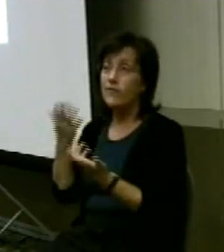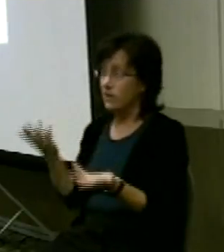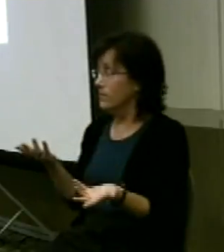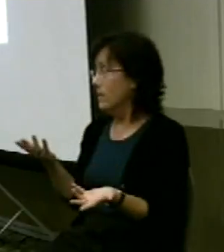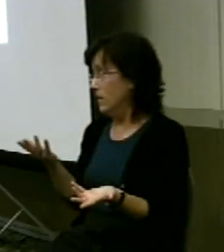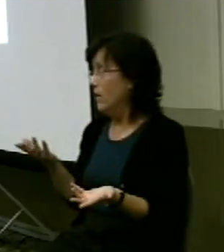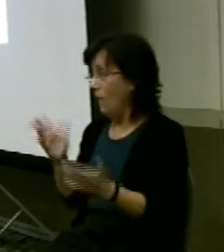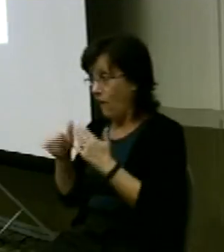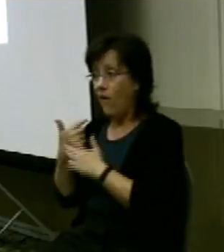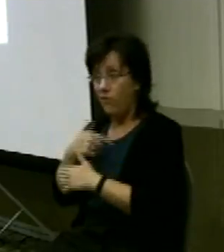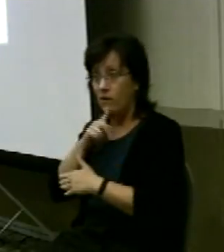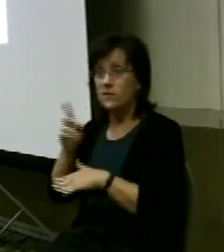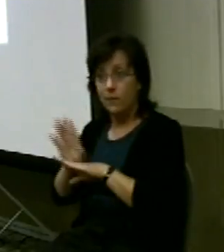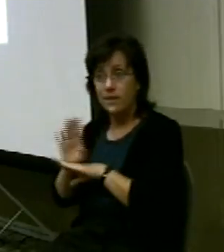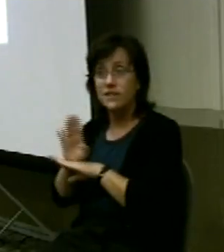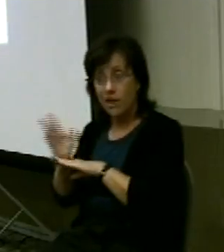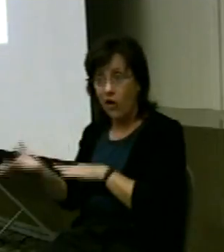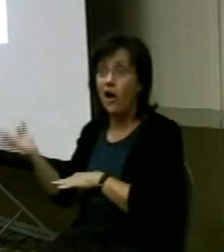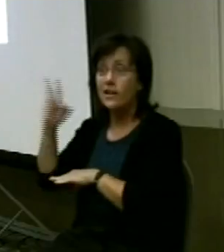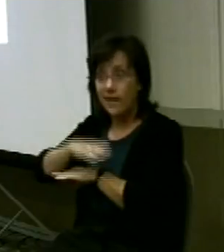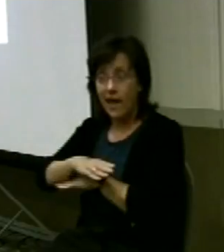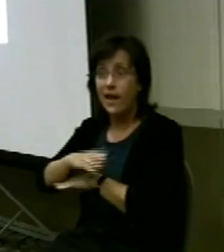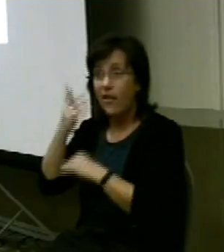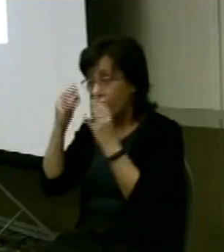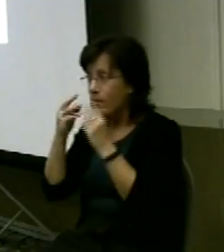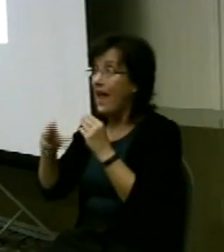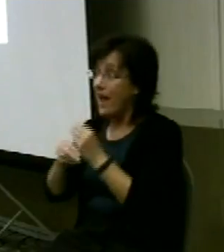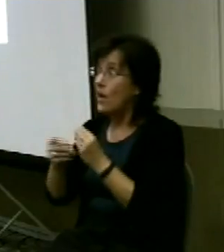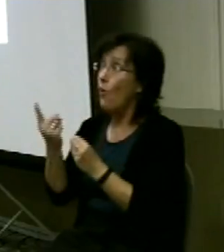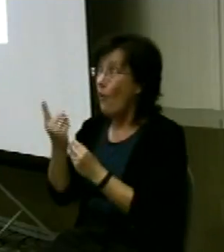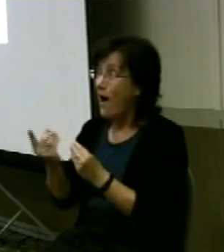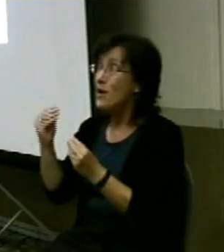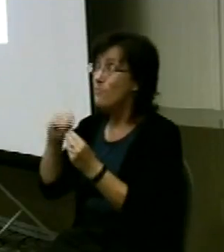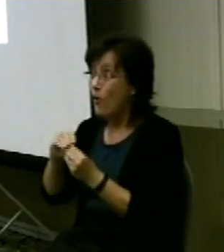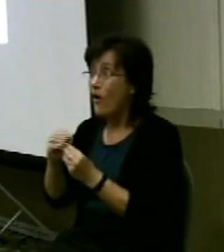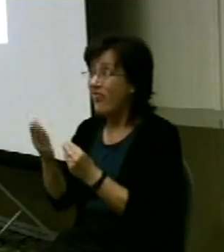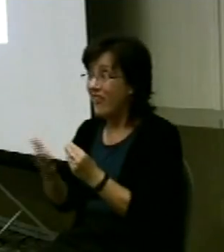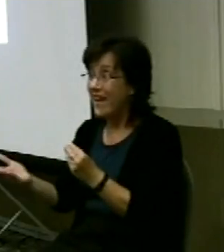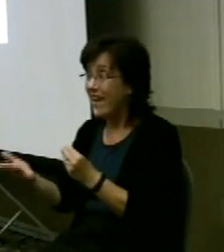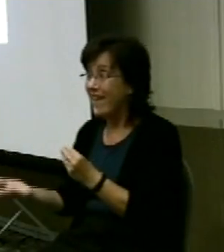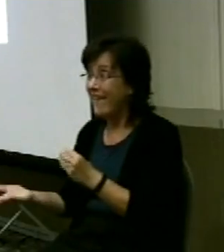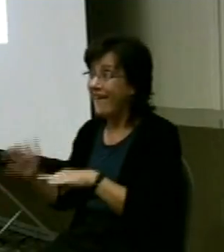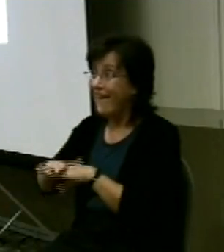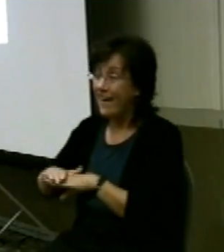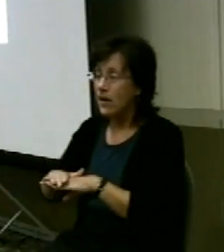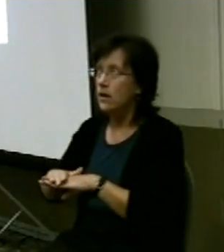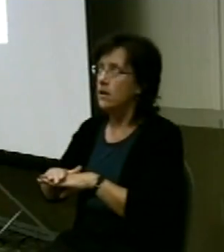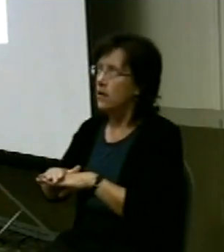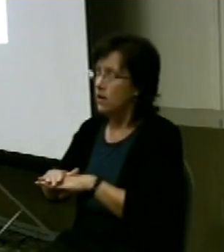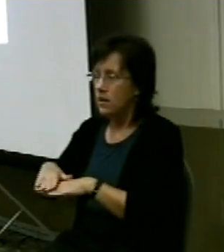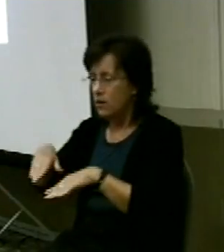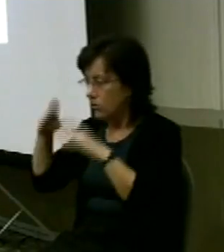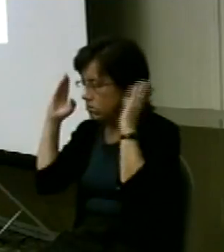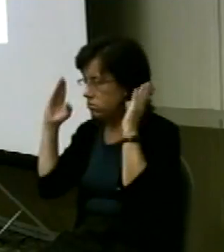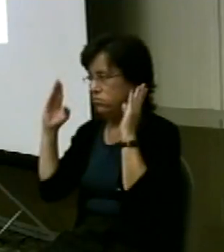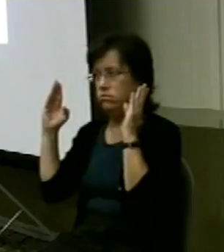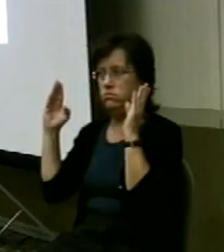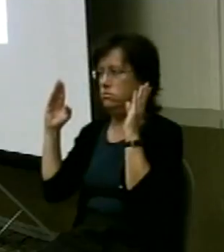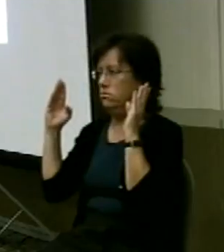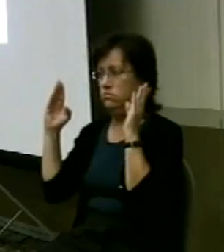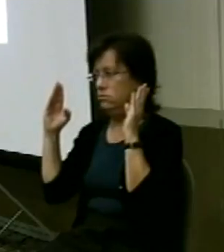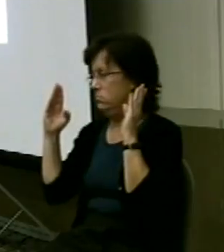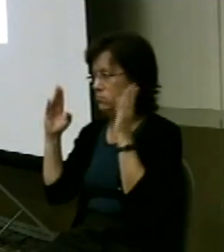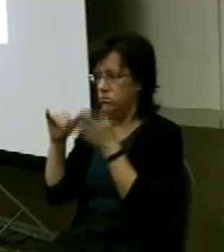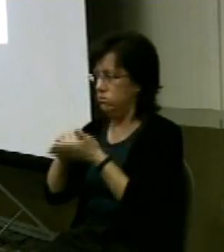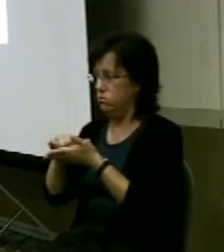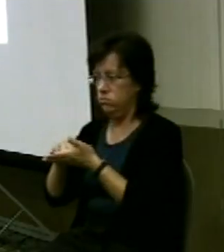do throughout the course of our day, and to think about adding one more task onto our plate is really overwhelming sometimes. So trying